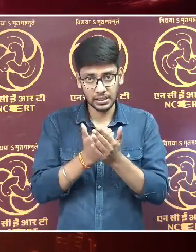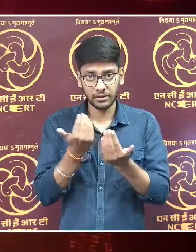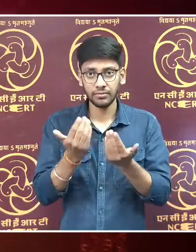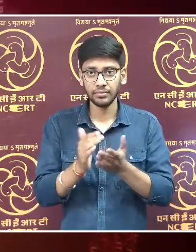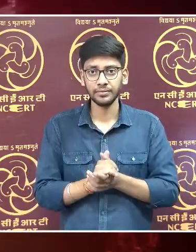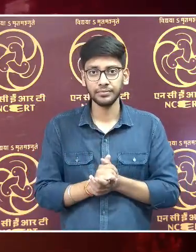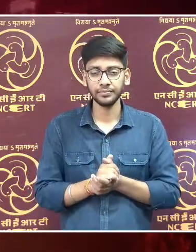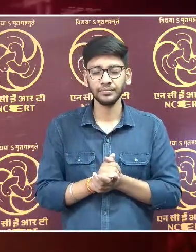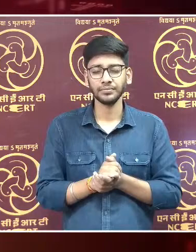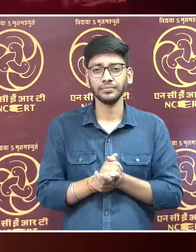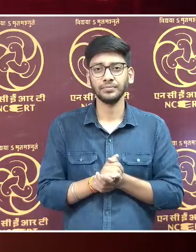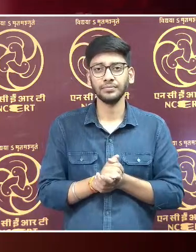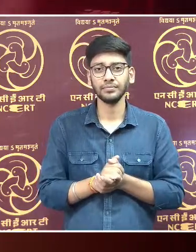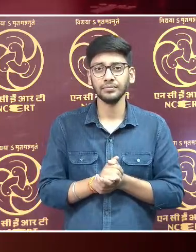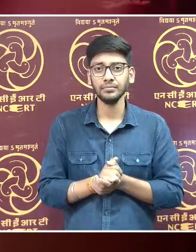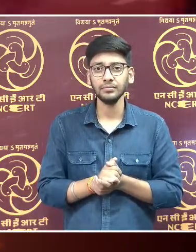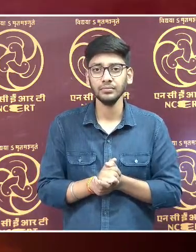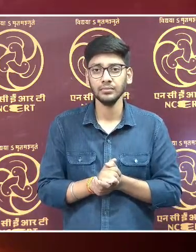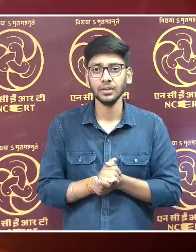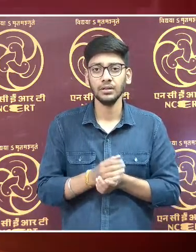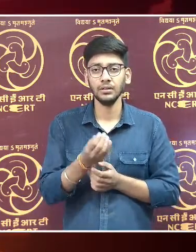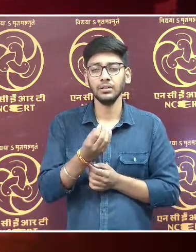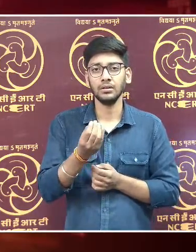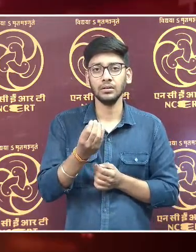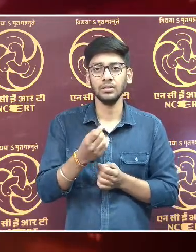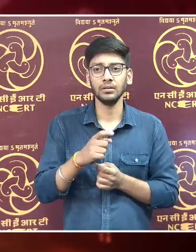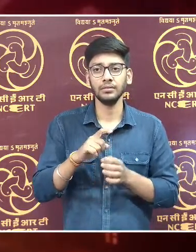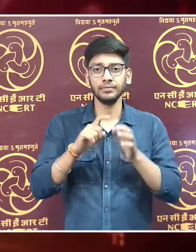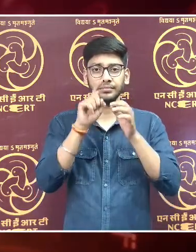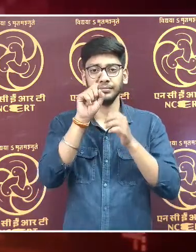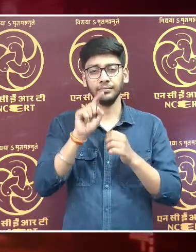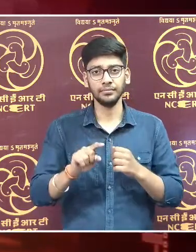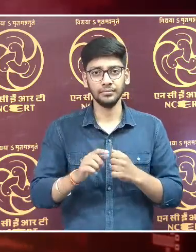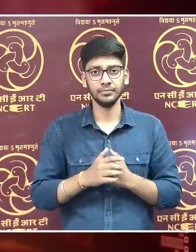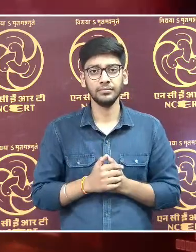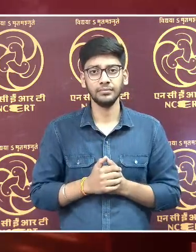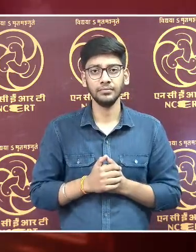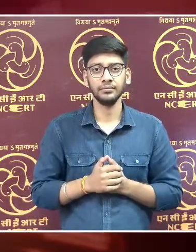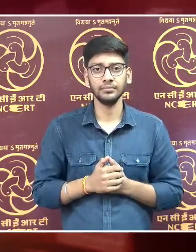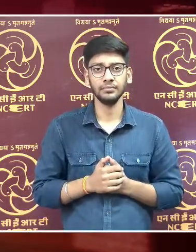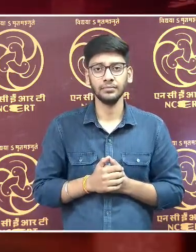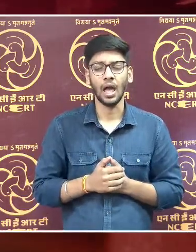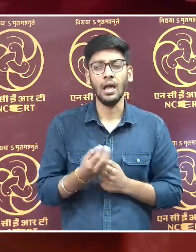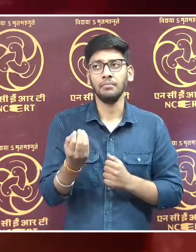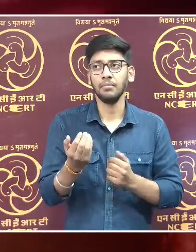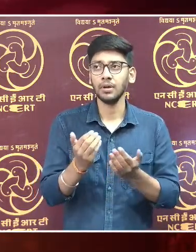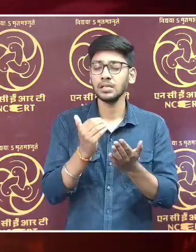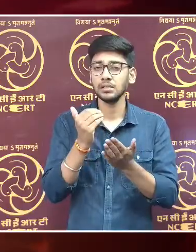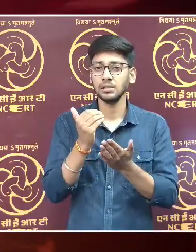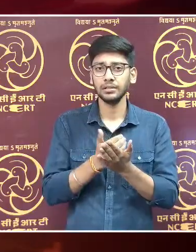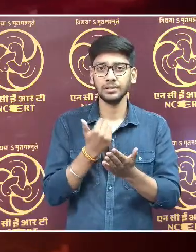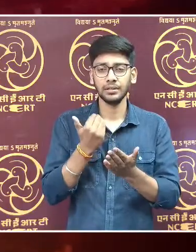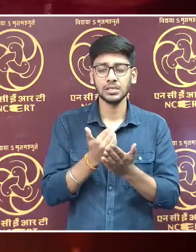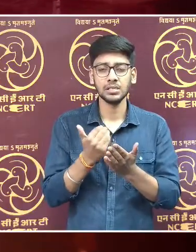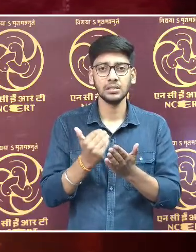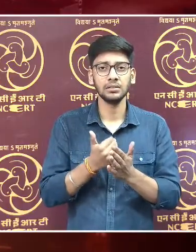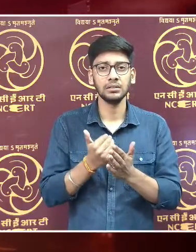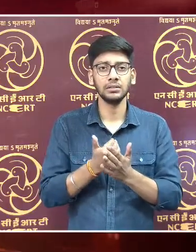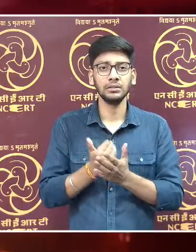Okay, so I'll just give you some of the tips, like which can be prevented